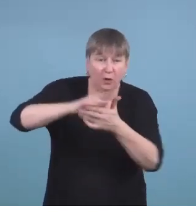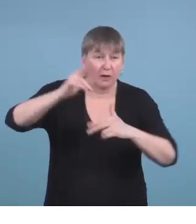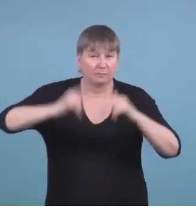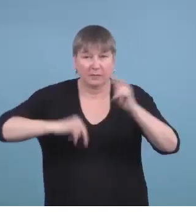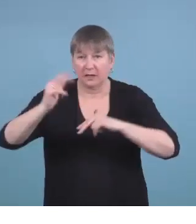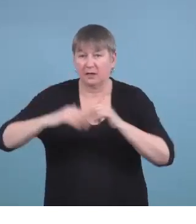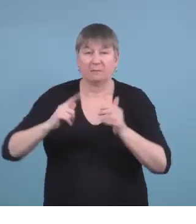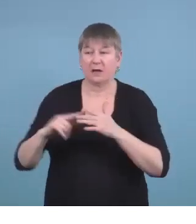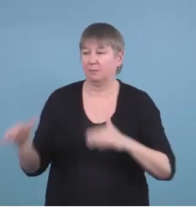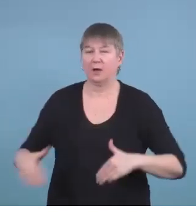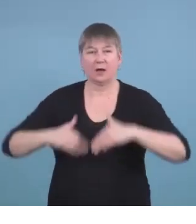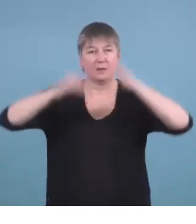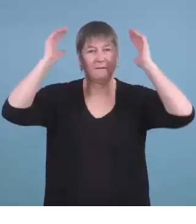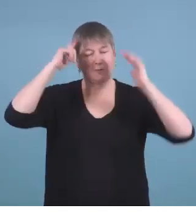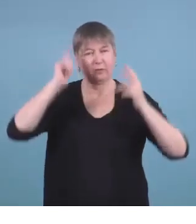to